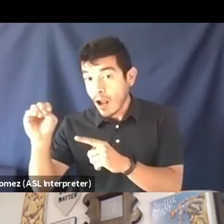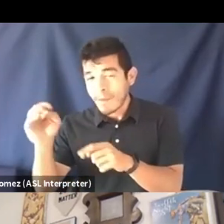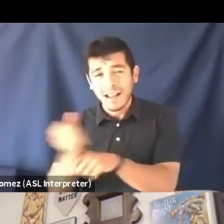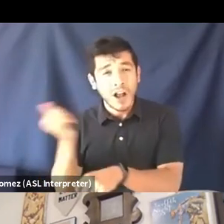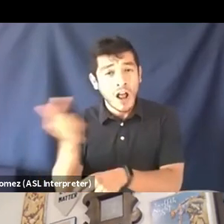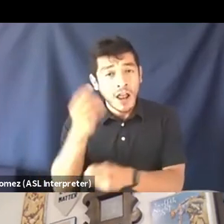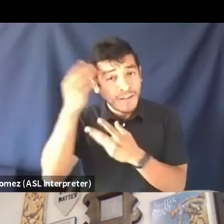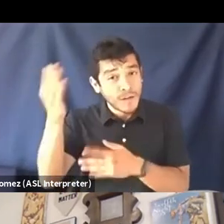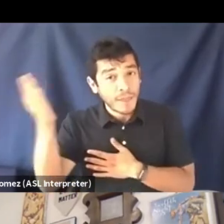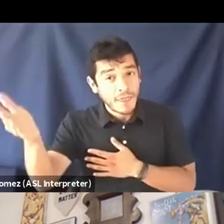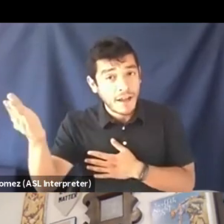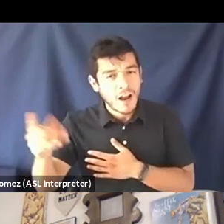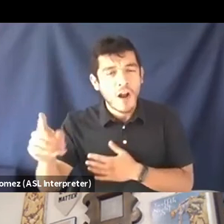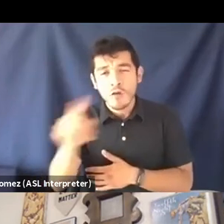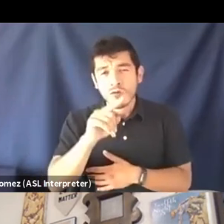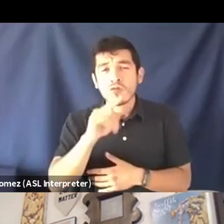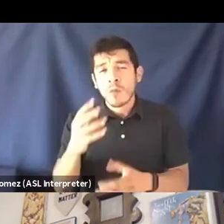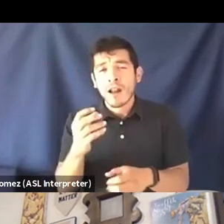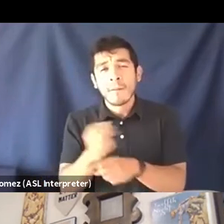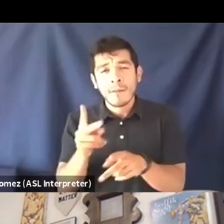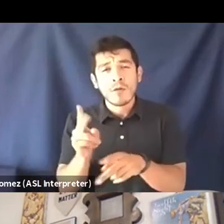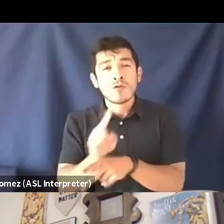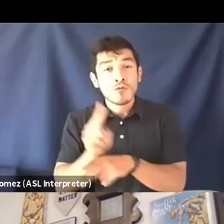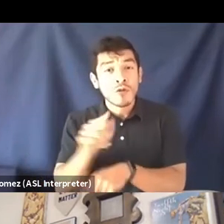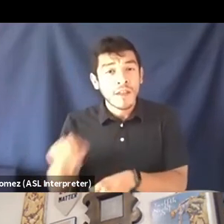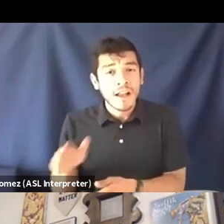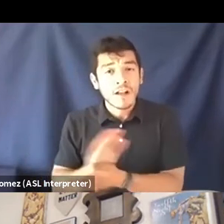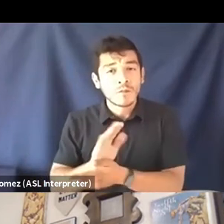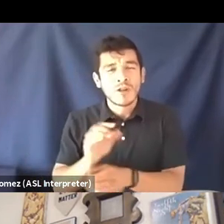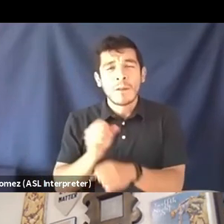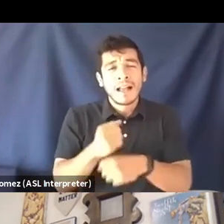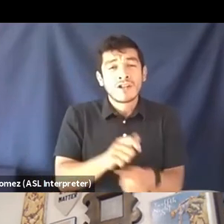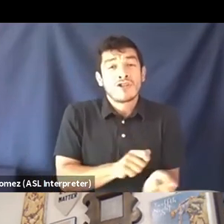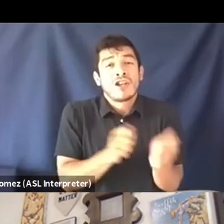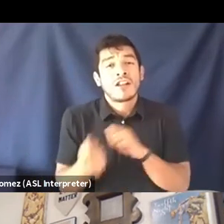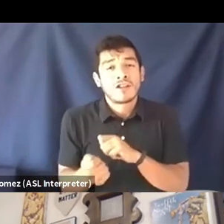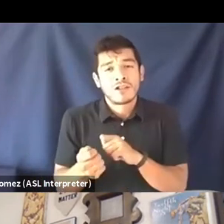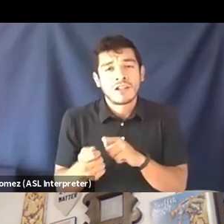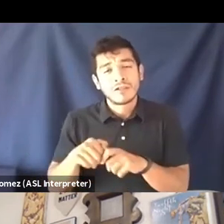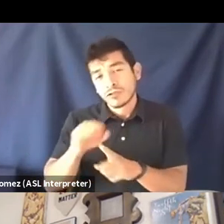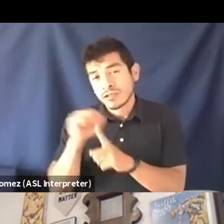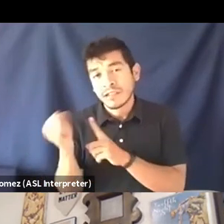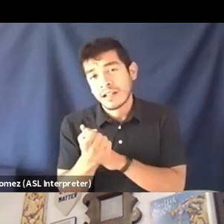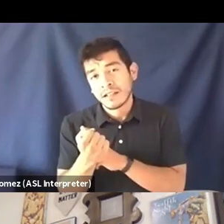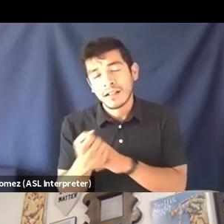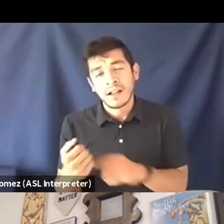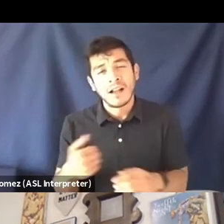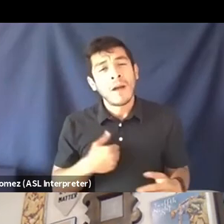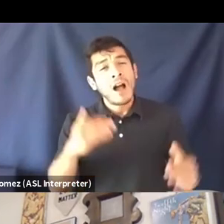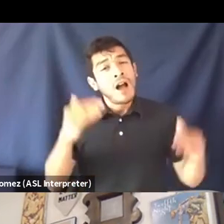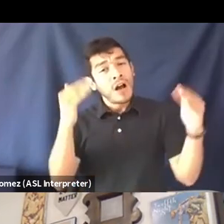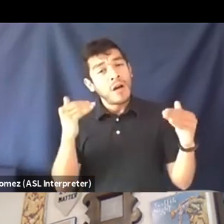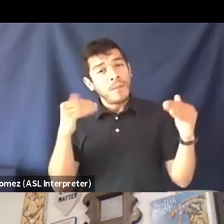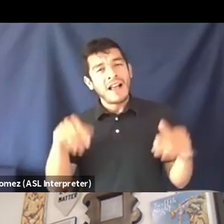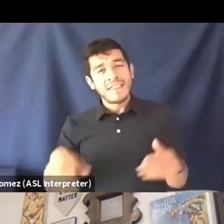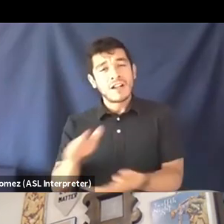there. And we really do want people to use this film to make change. I mean, my hope is that this film is so much